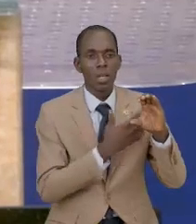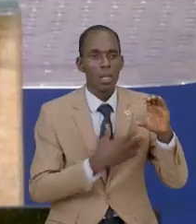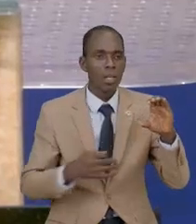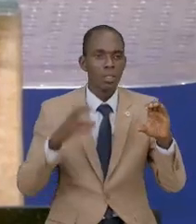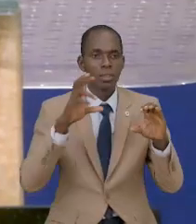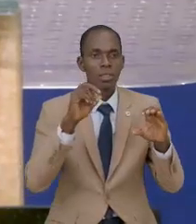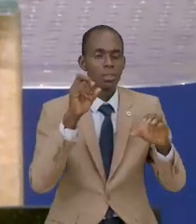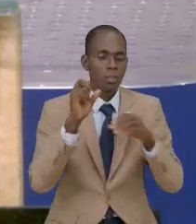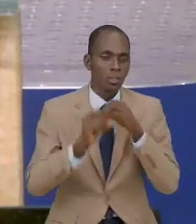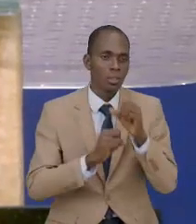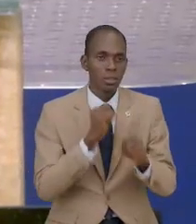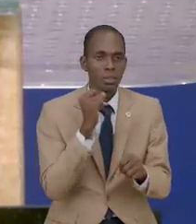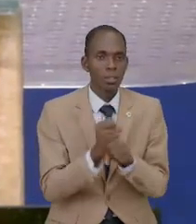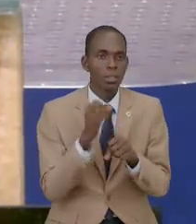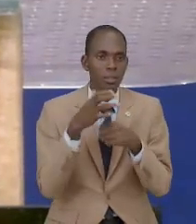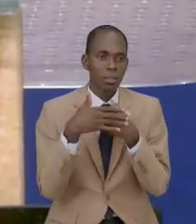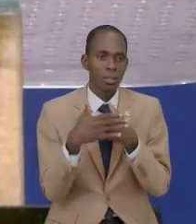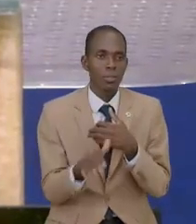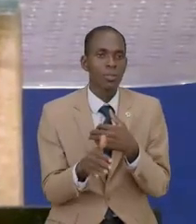430 years after,